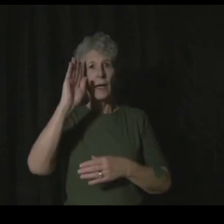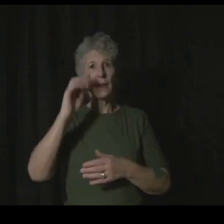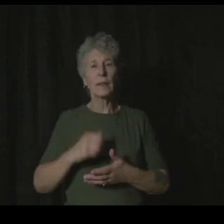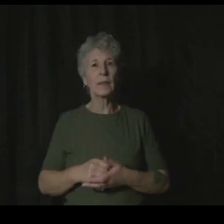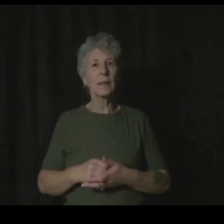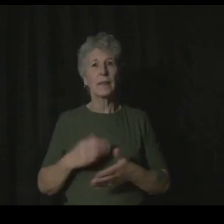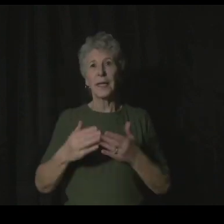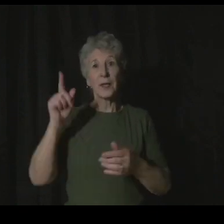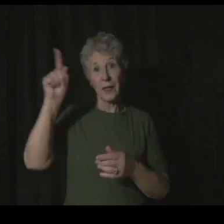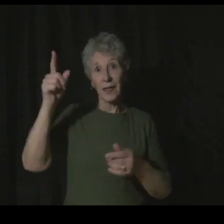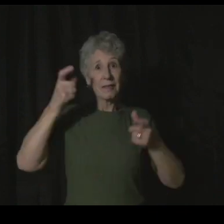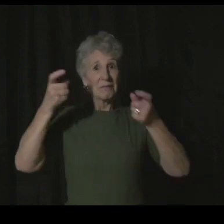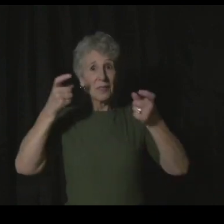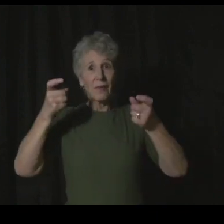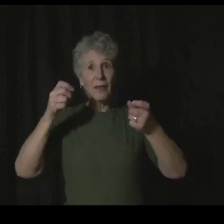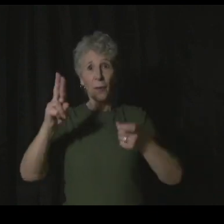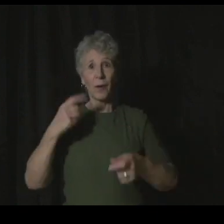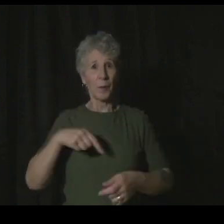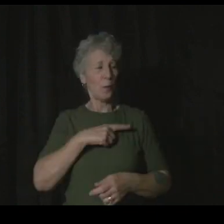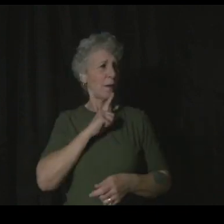Either he is sovereign or we are.